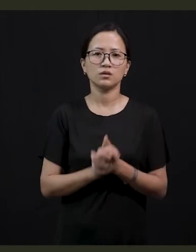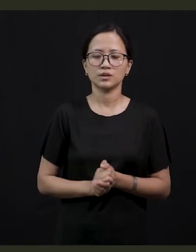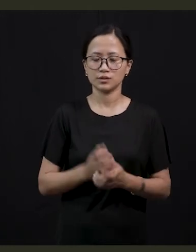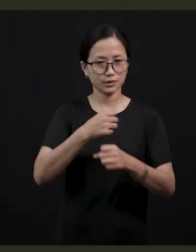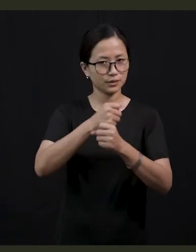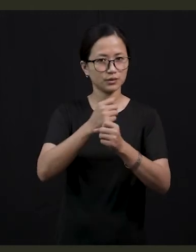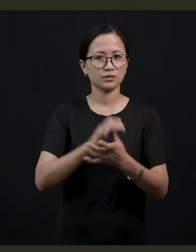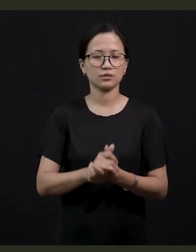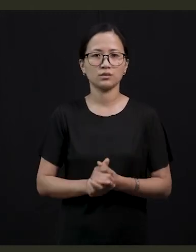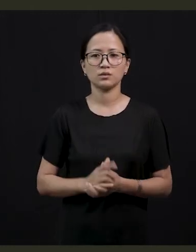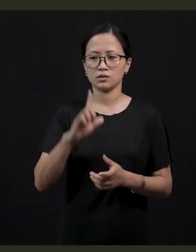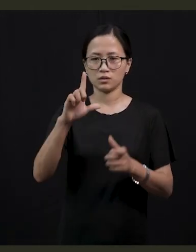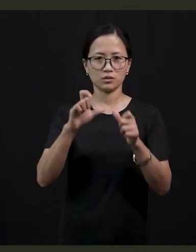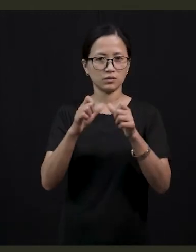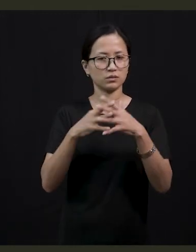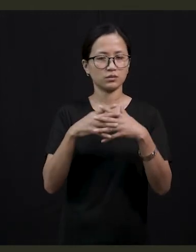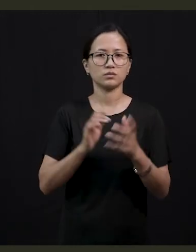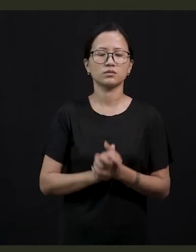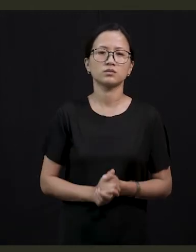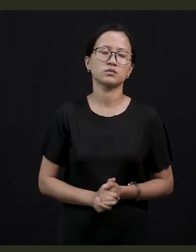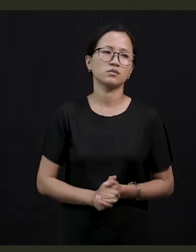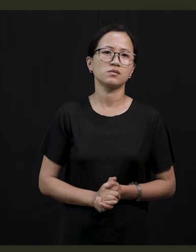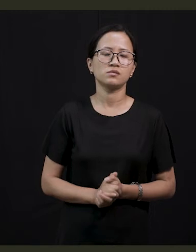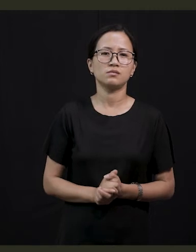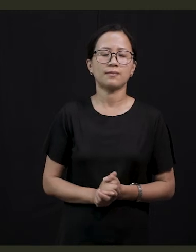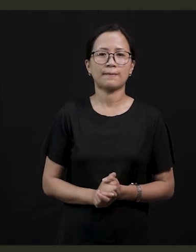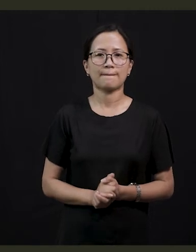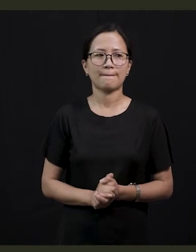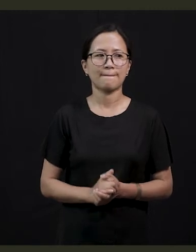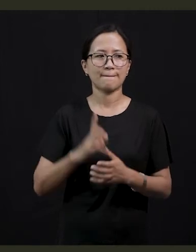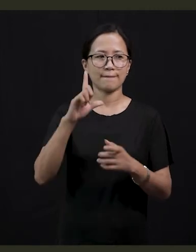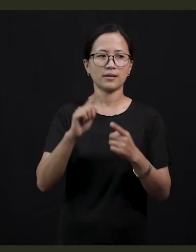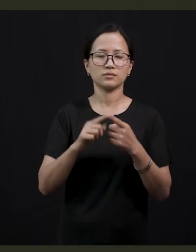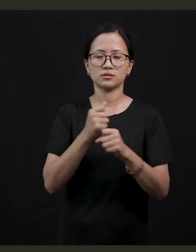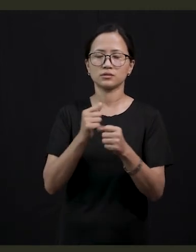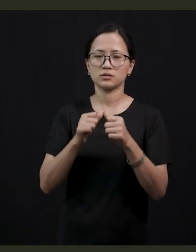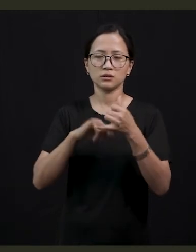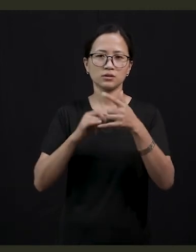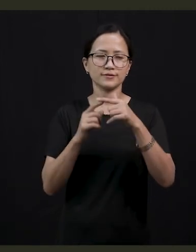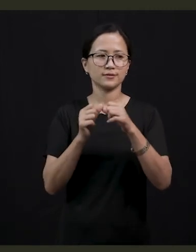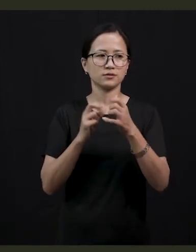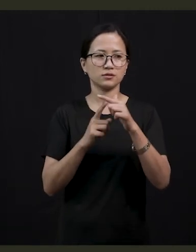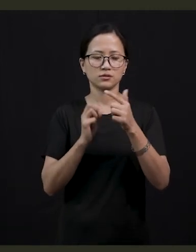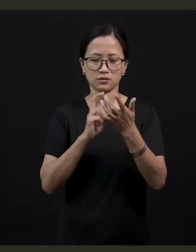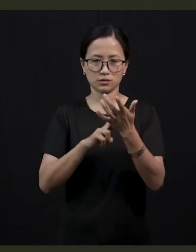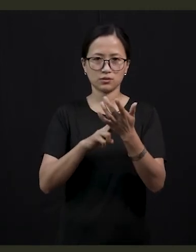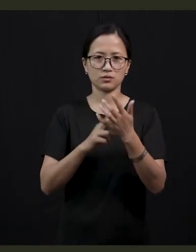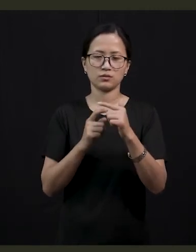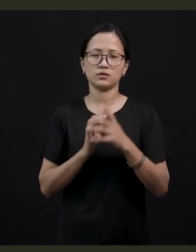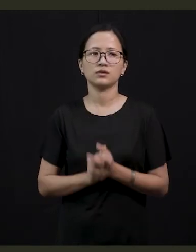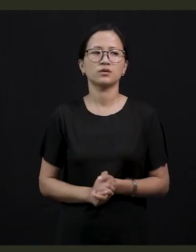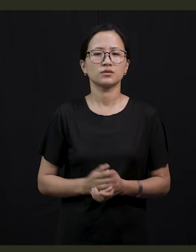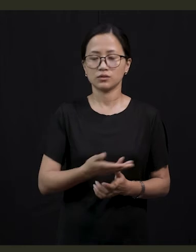you make a law? So, it is the legislation and the process, the way you